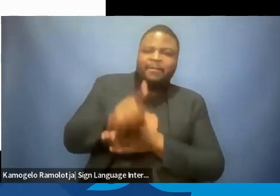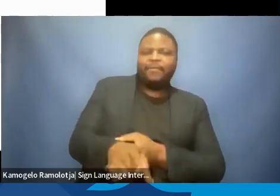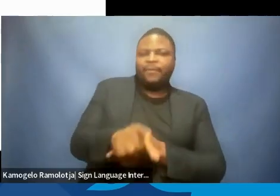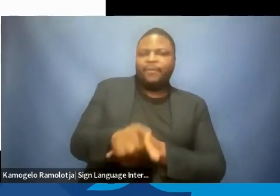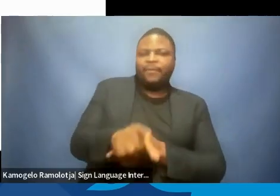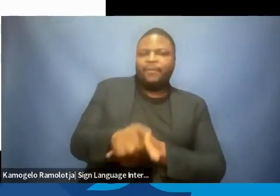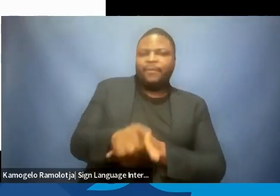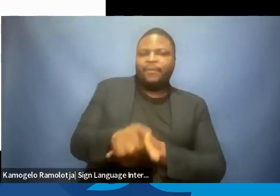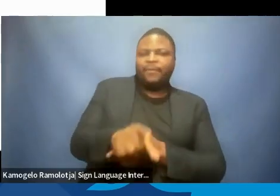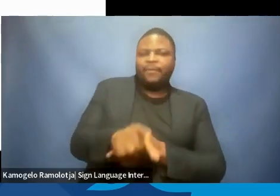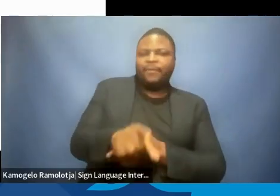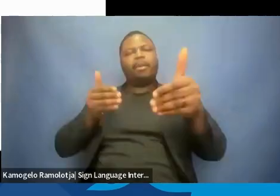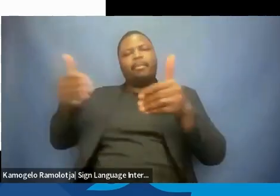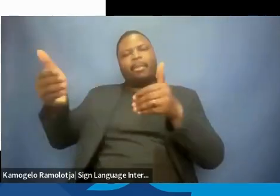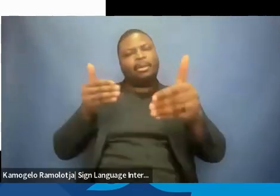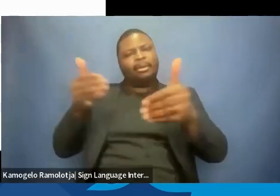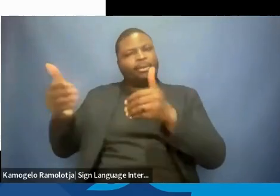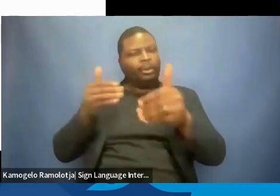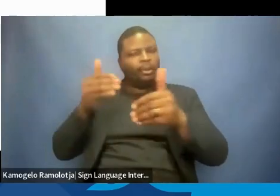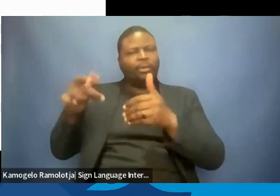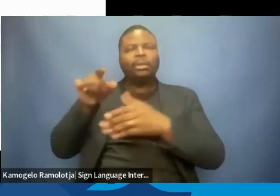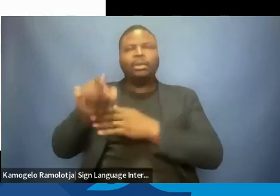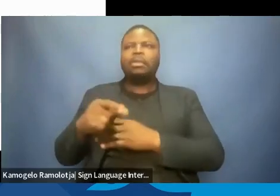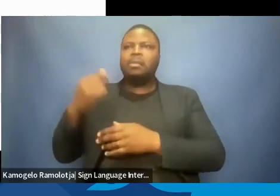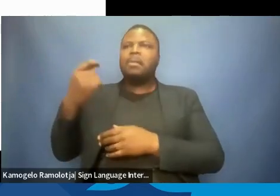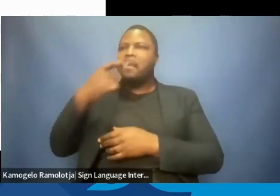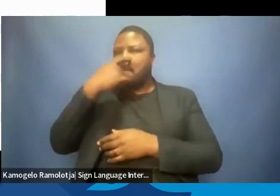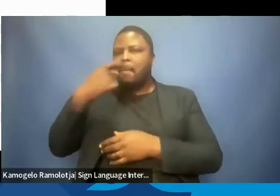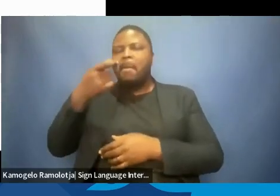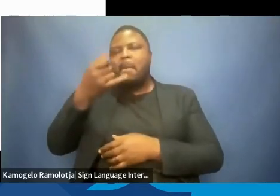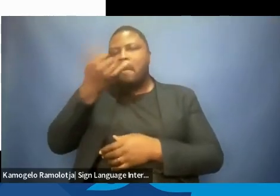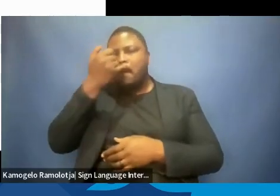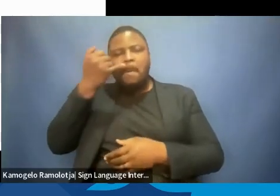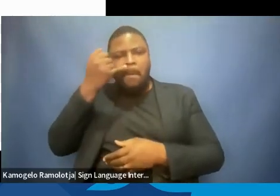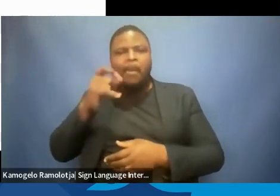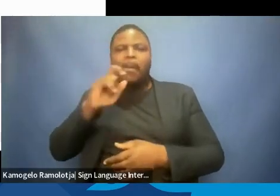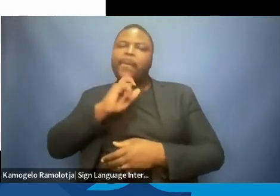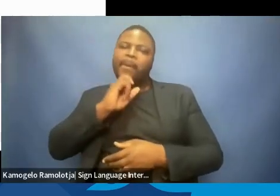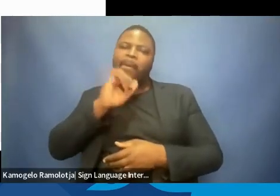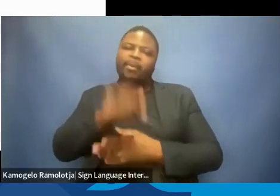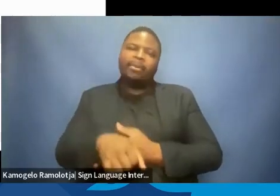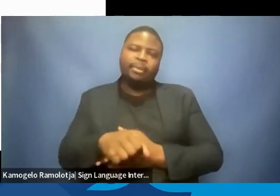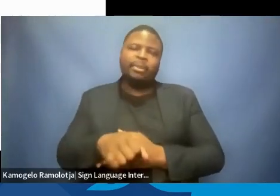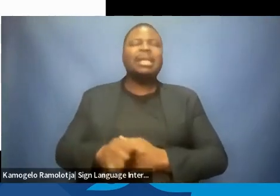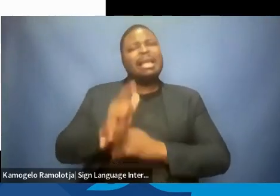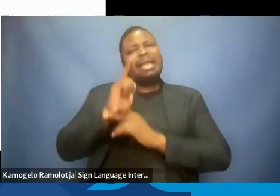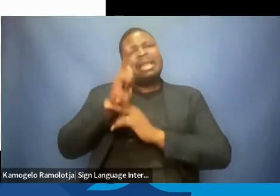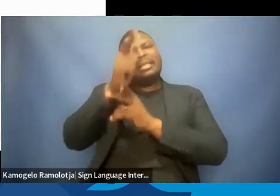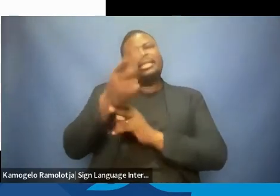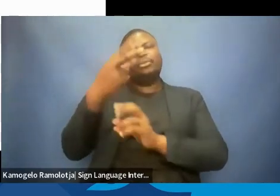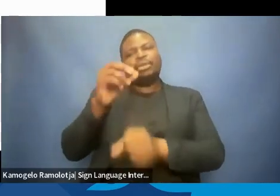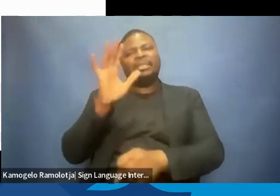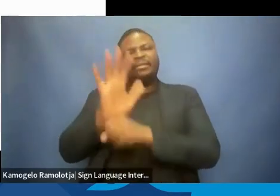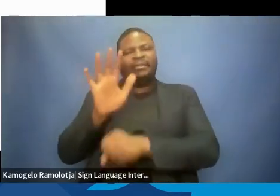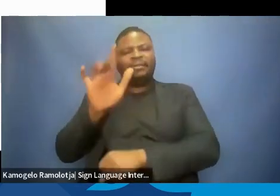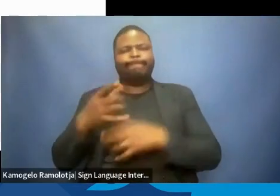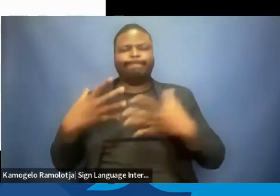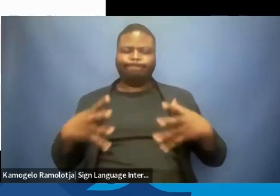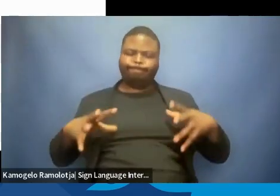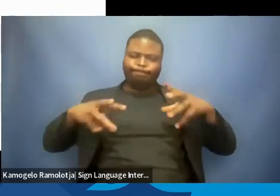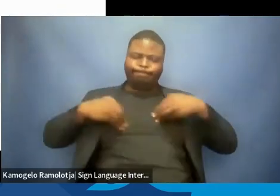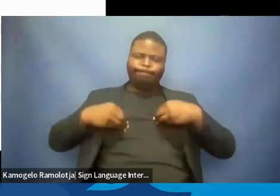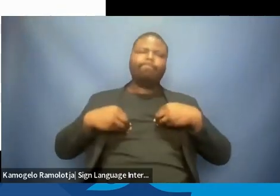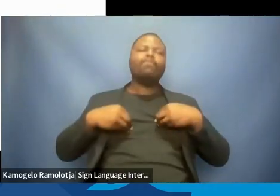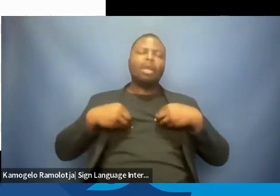an evidence-based proposal that would develop a community-based intervention that